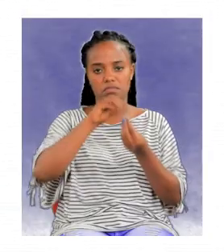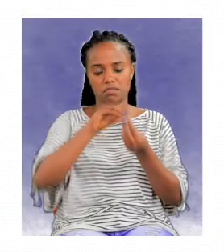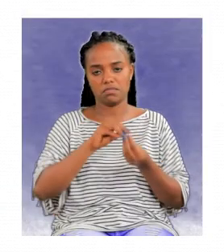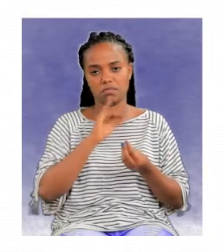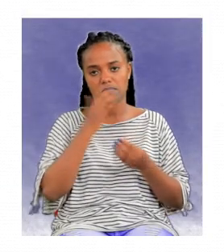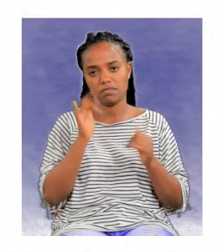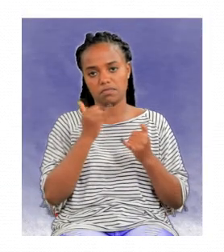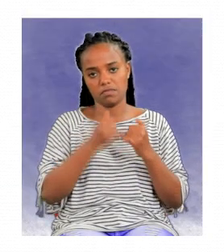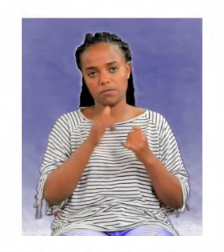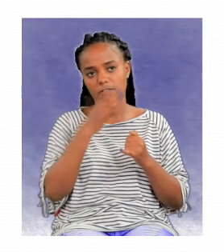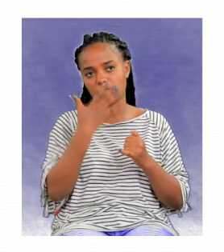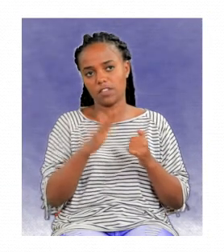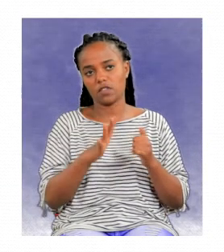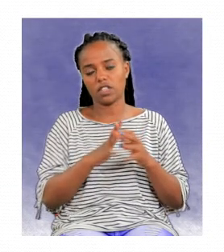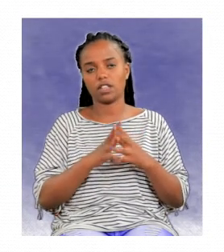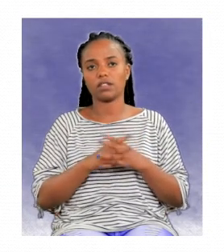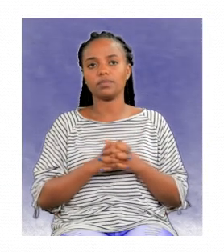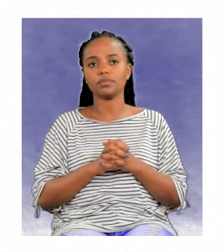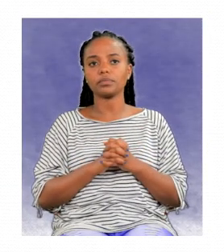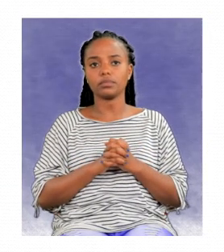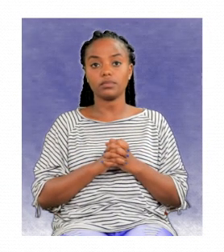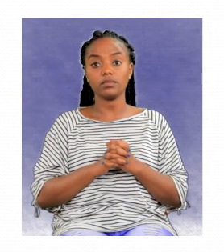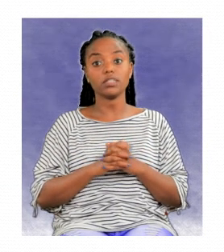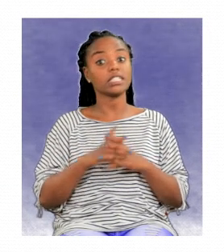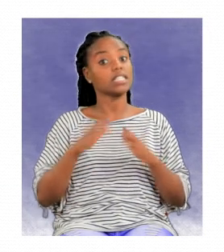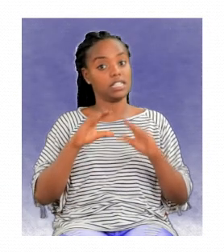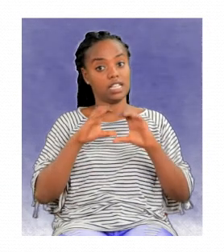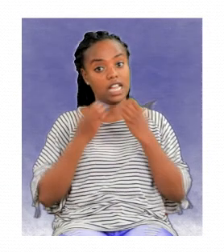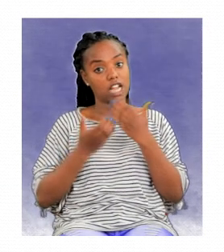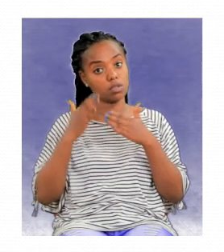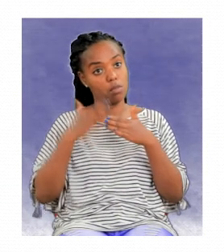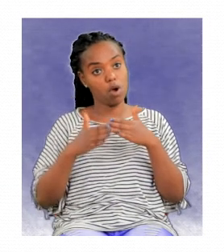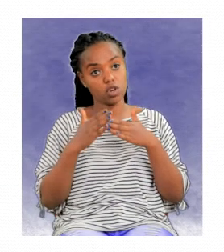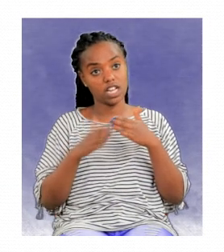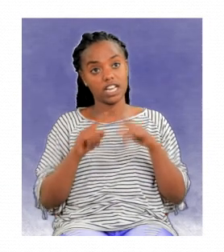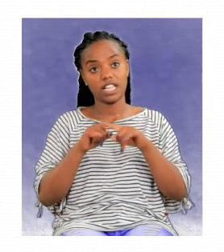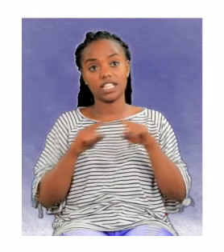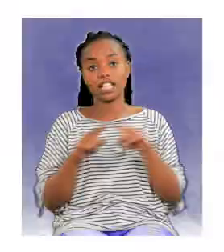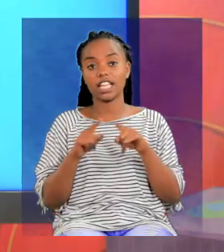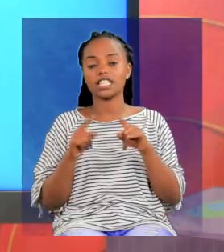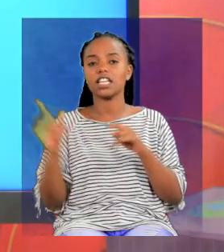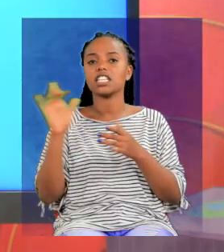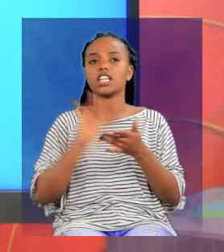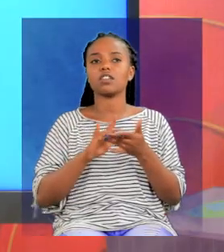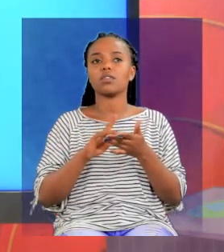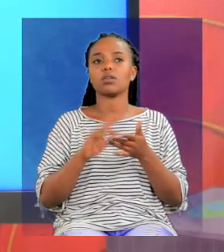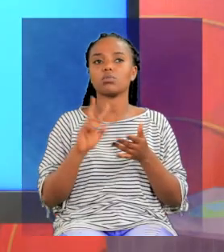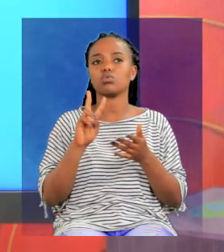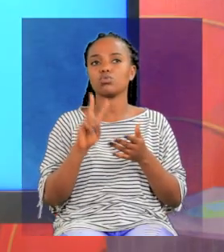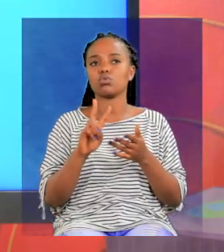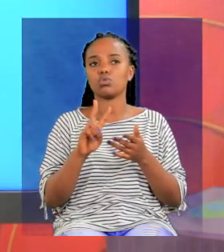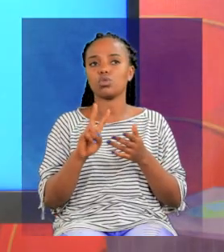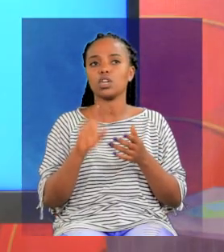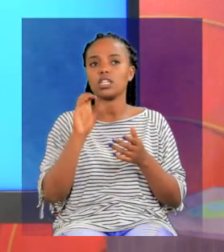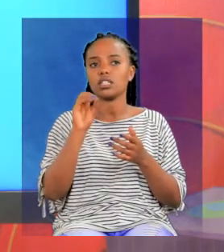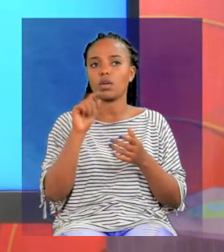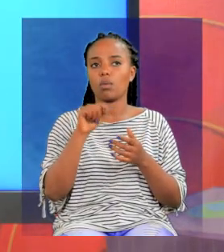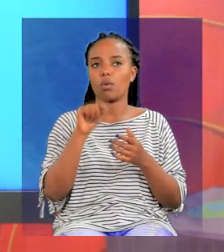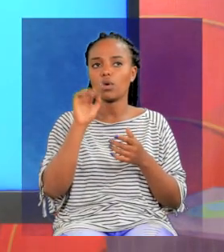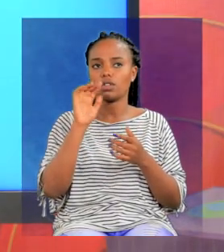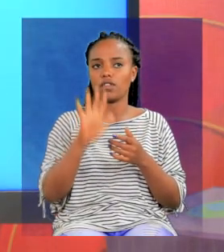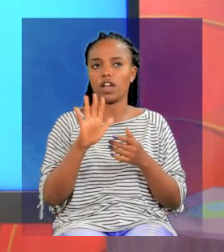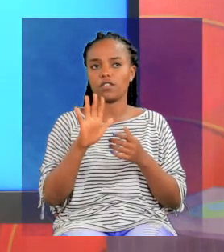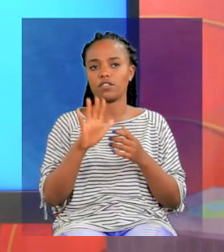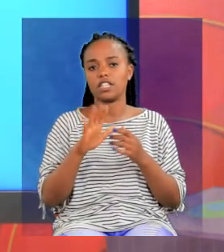Now, we have also class boundary. Take the difference of the two, 1 divided by 2,